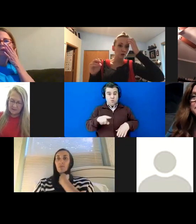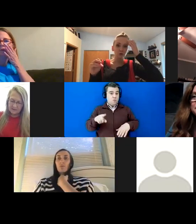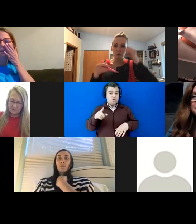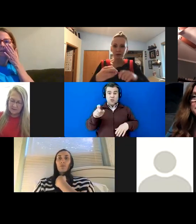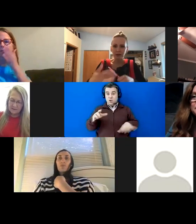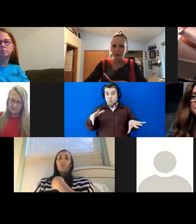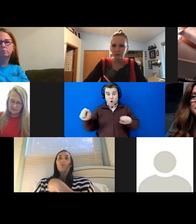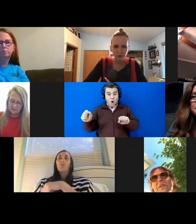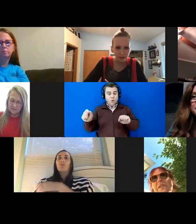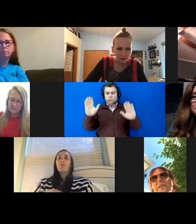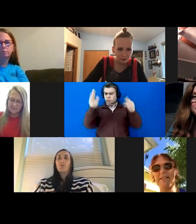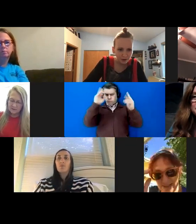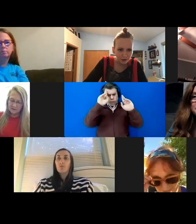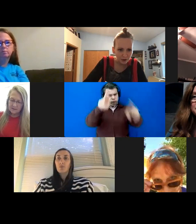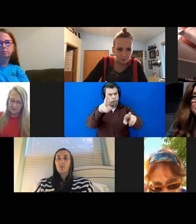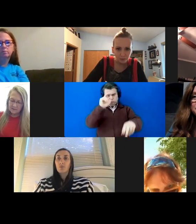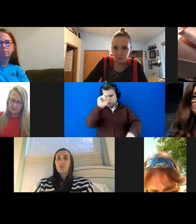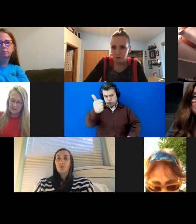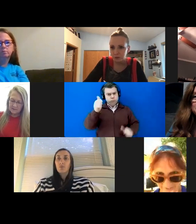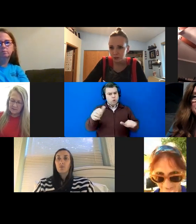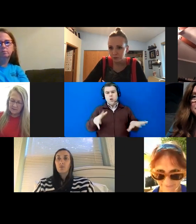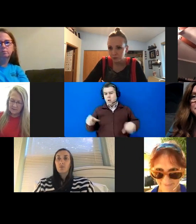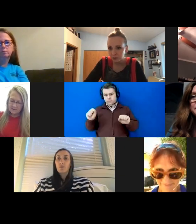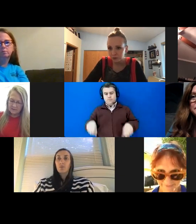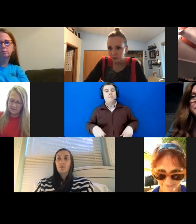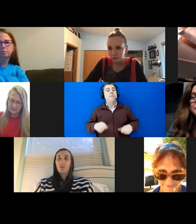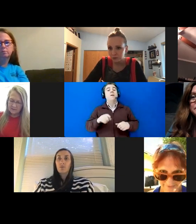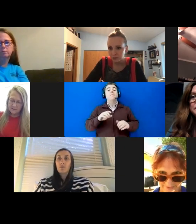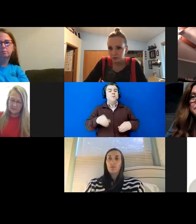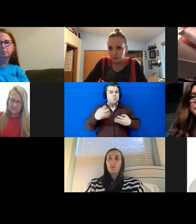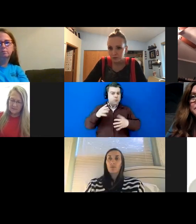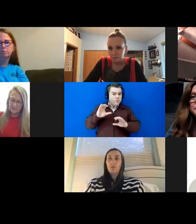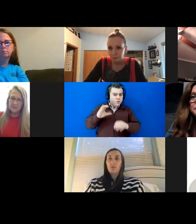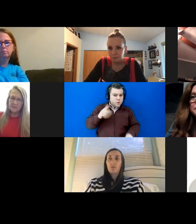go right ahead. You can head out. Let me pull up the chat really quick.